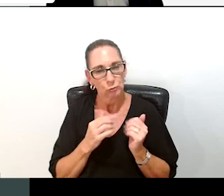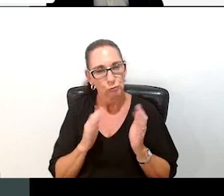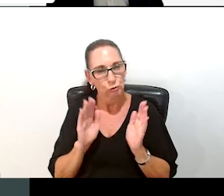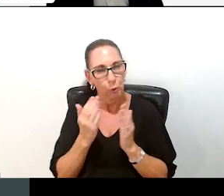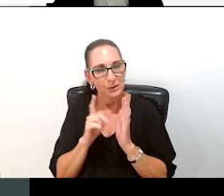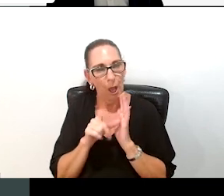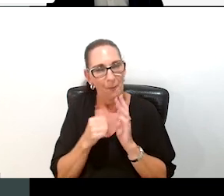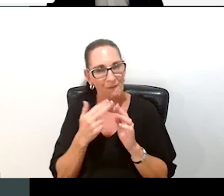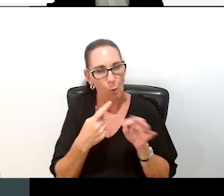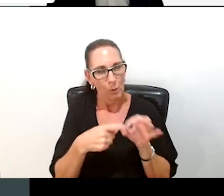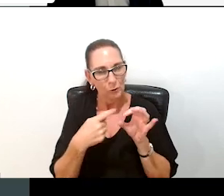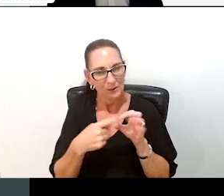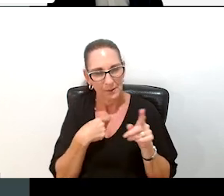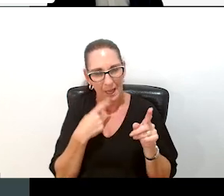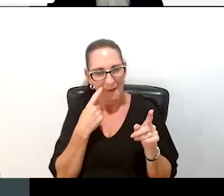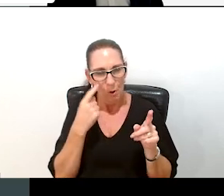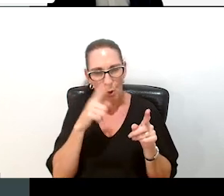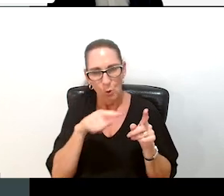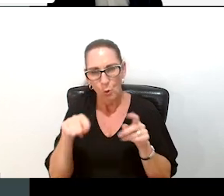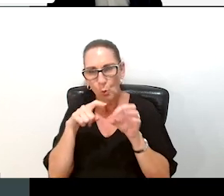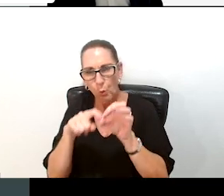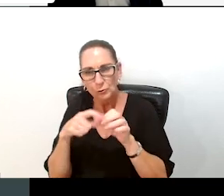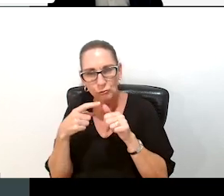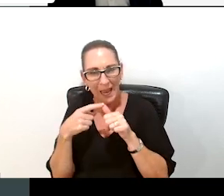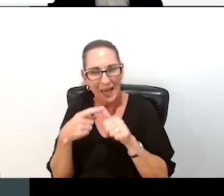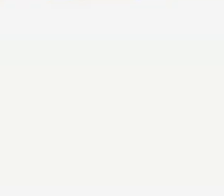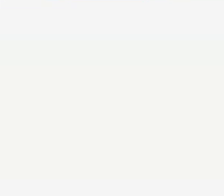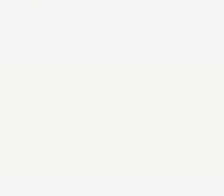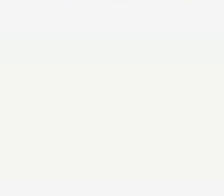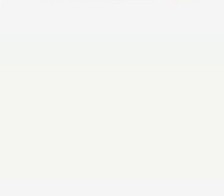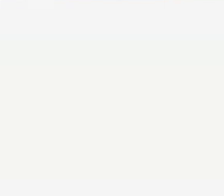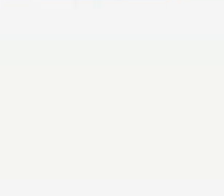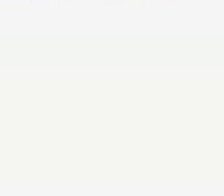to the Q&A, and I'll see that there are a number of questions. And I'd